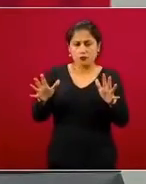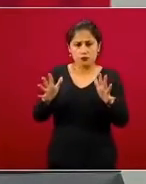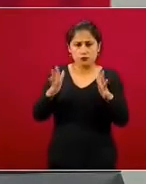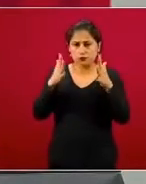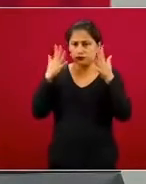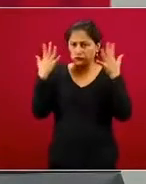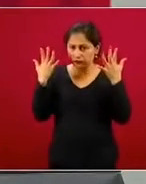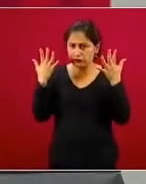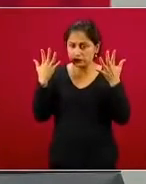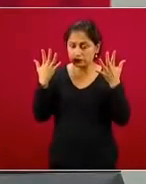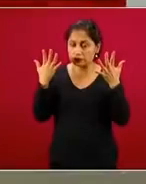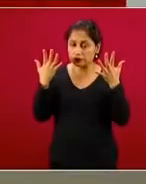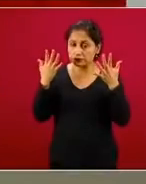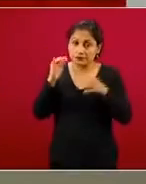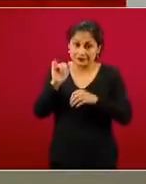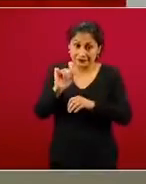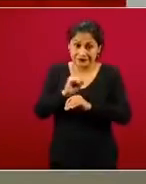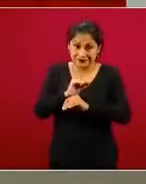in which we